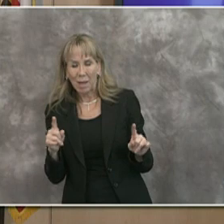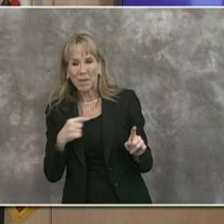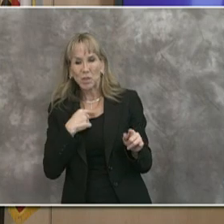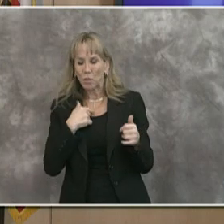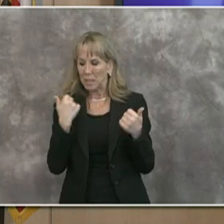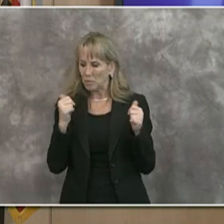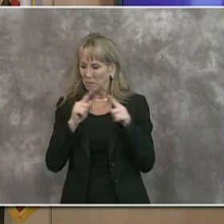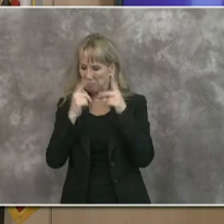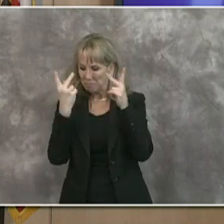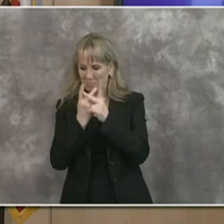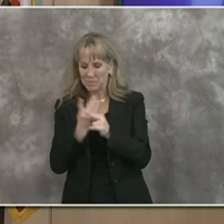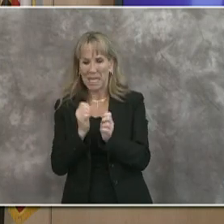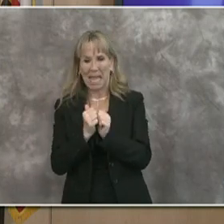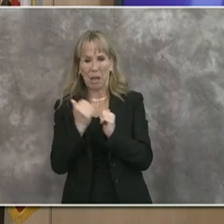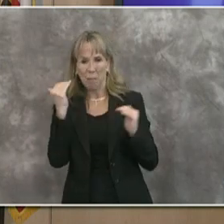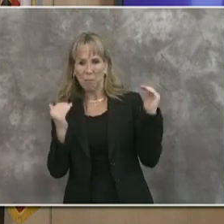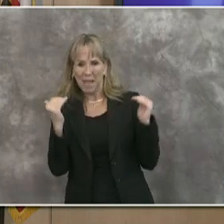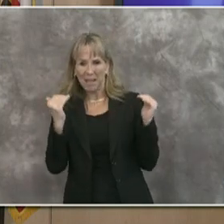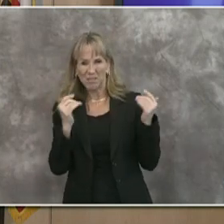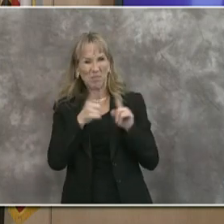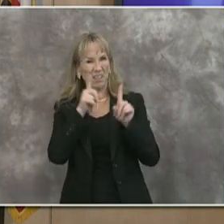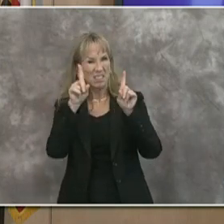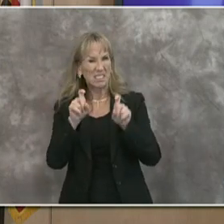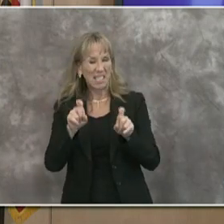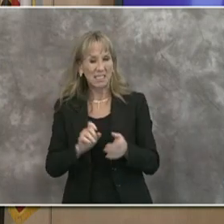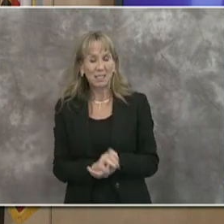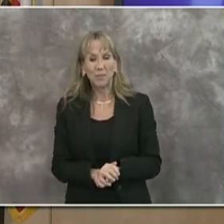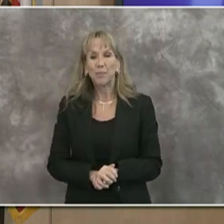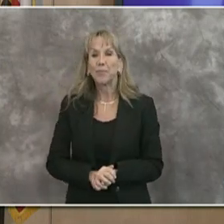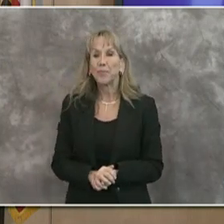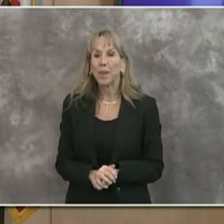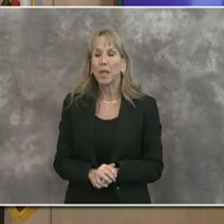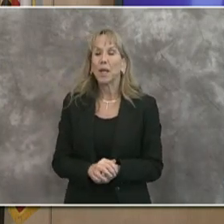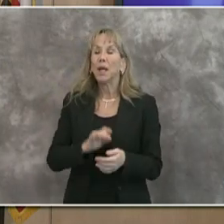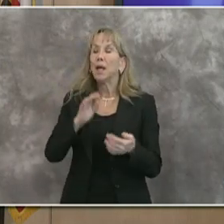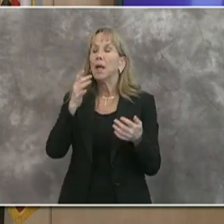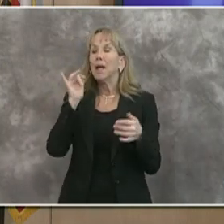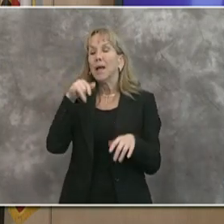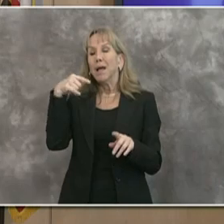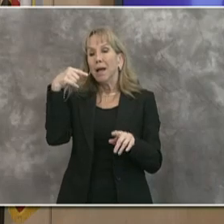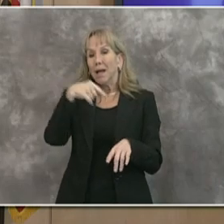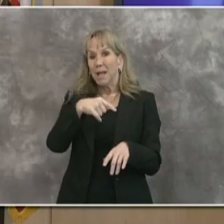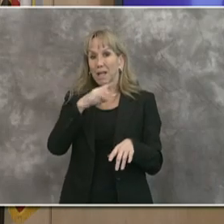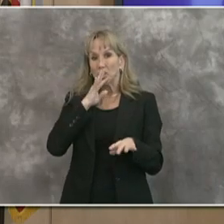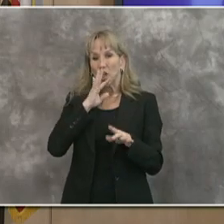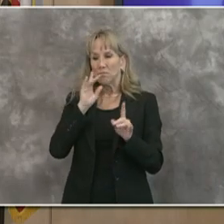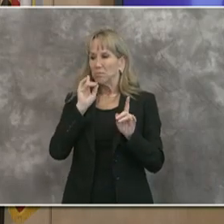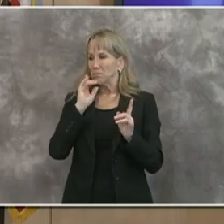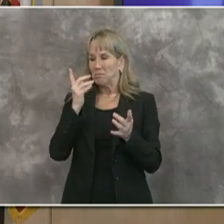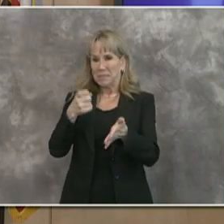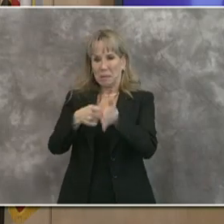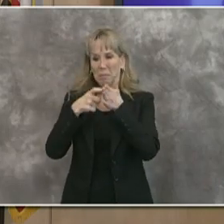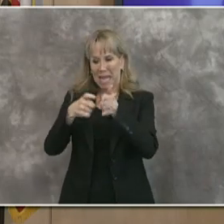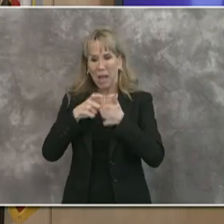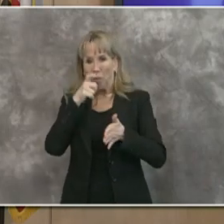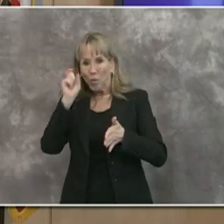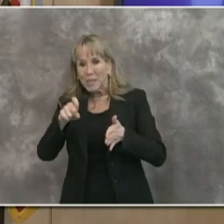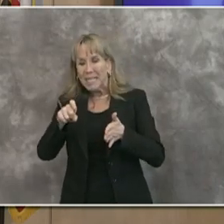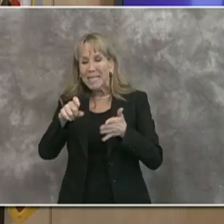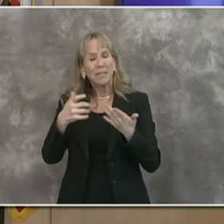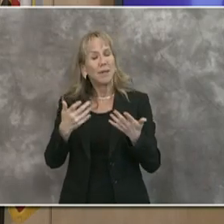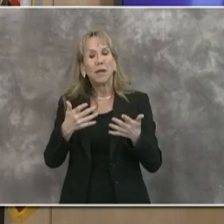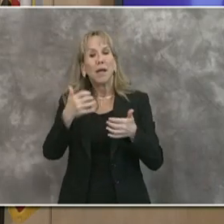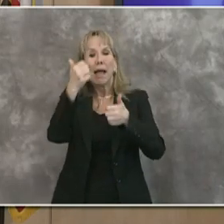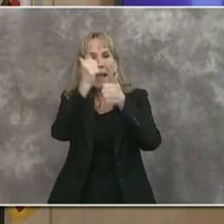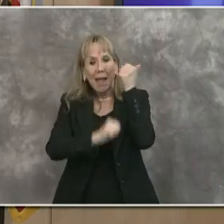how to balance all of those things out with getting testing. What I would speak to when I talk about the demand for testing, the simple fact that